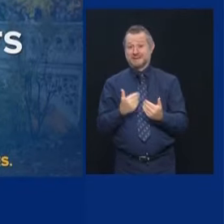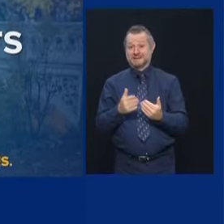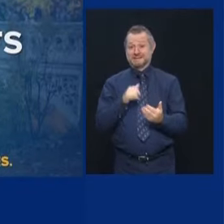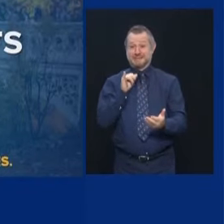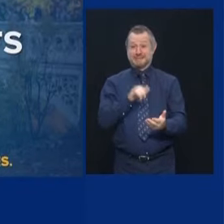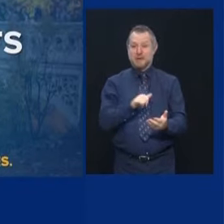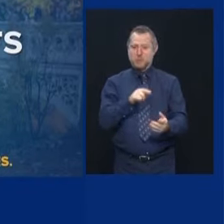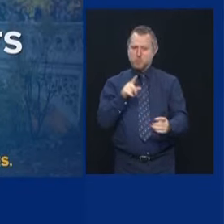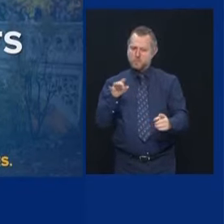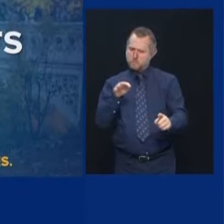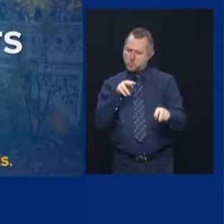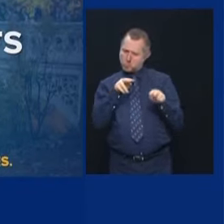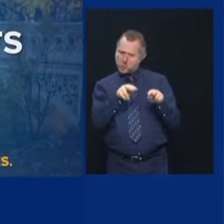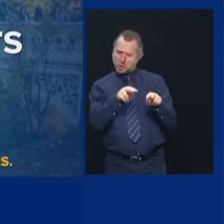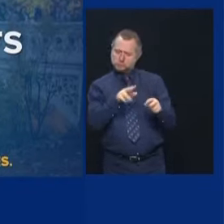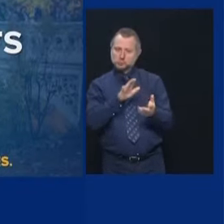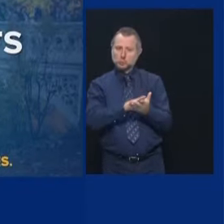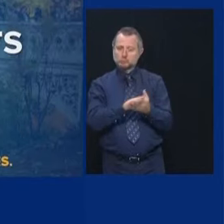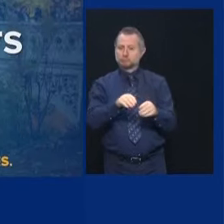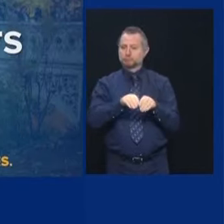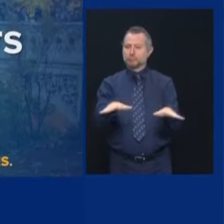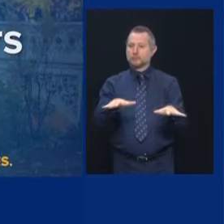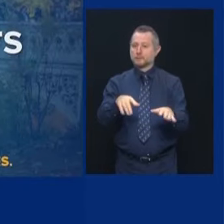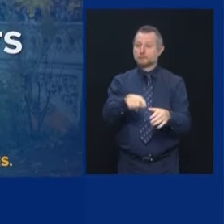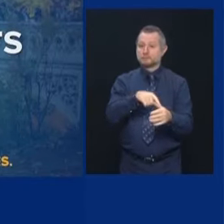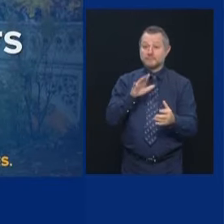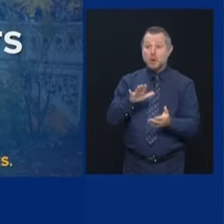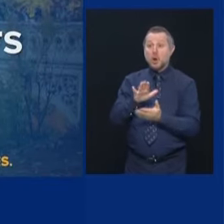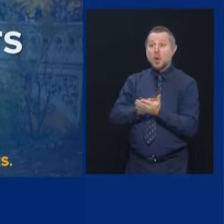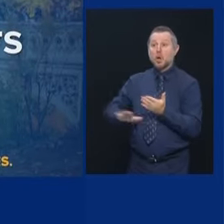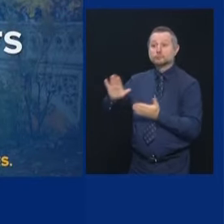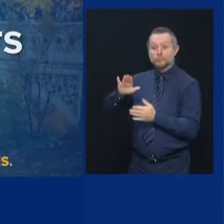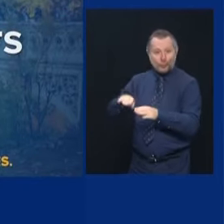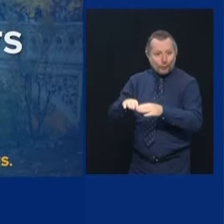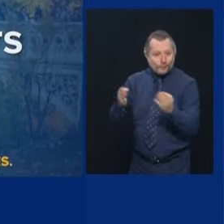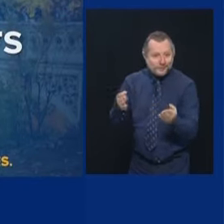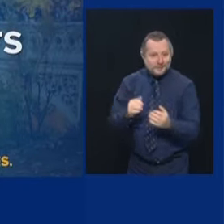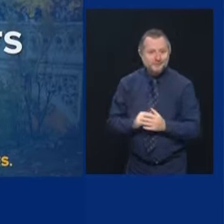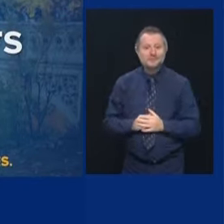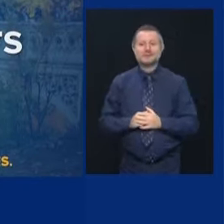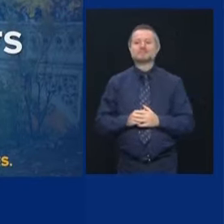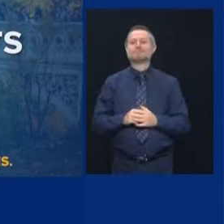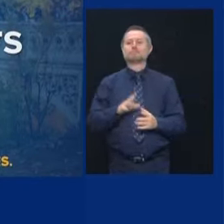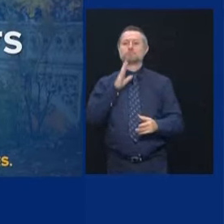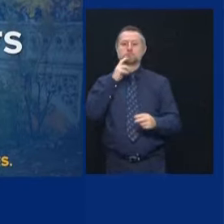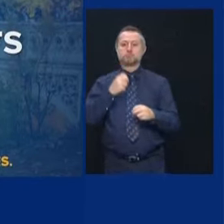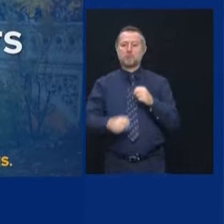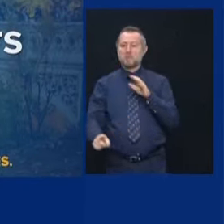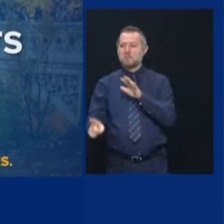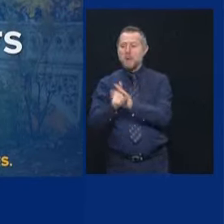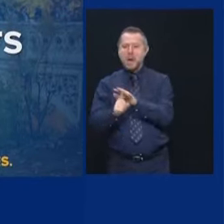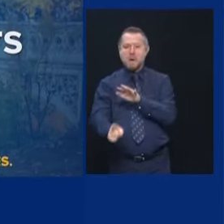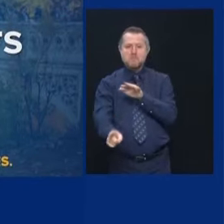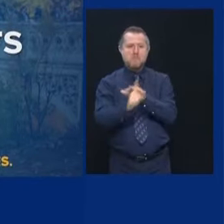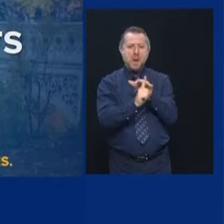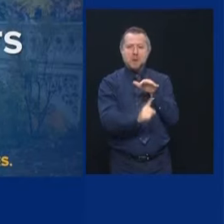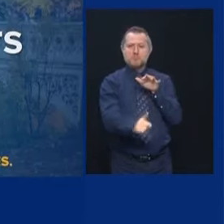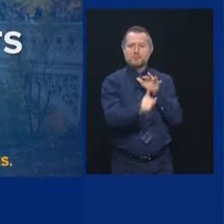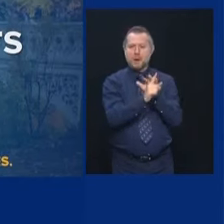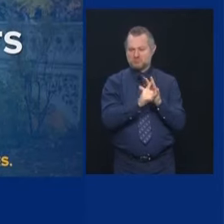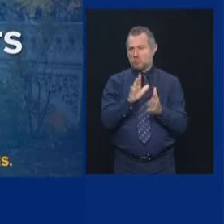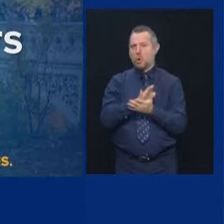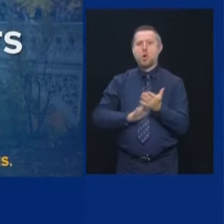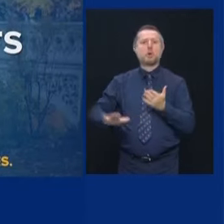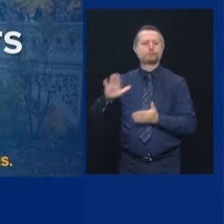rate. Colleges opening turned out to be more problematic than we thought. Colleges opening.